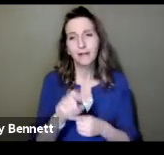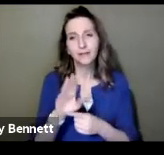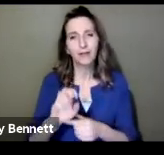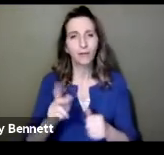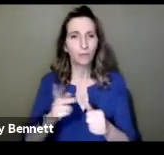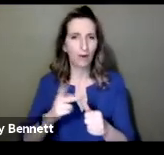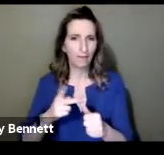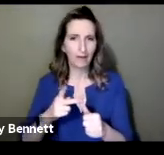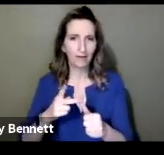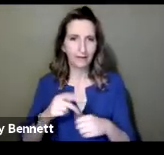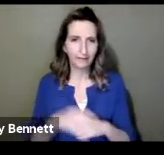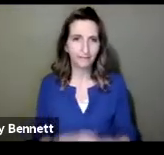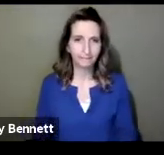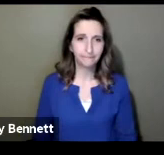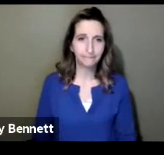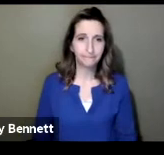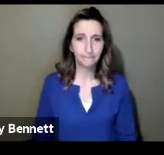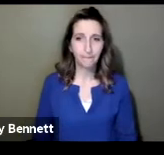primary.